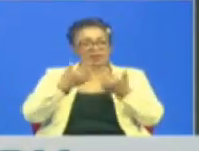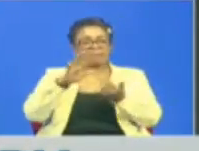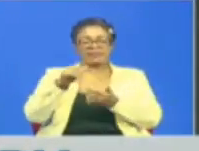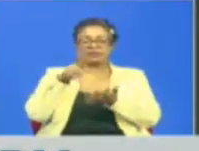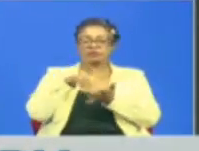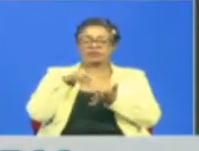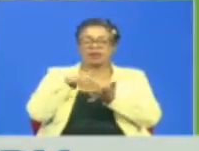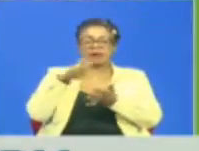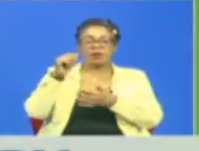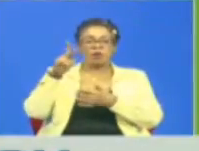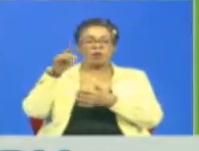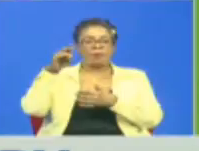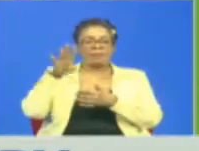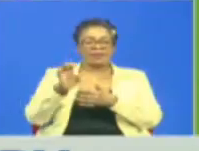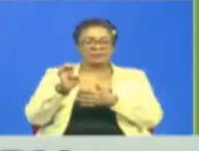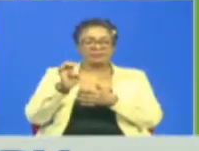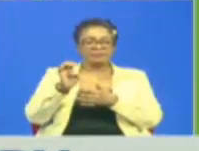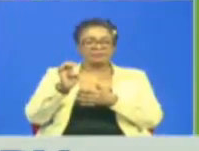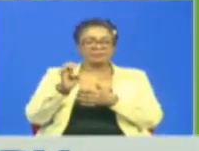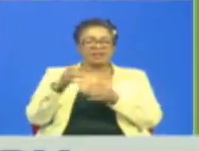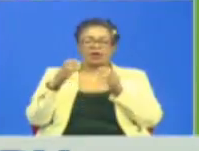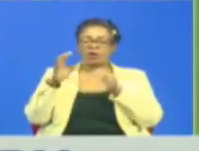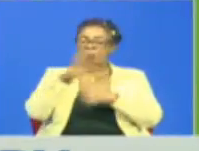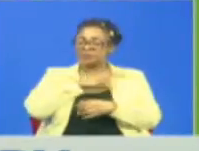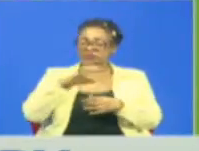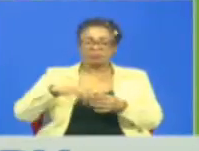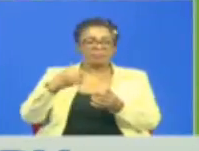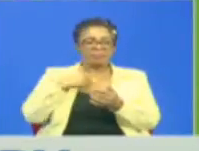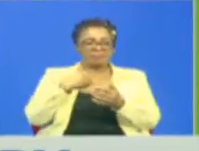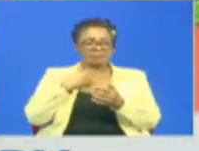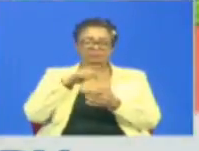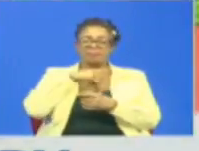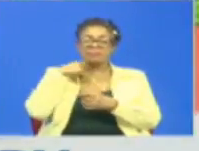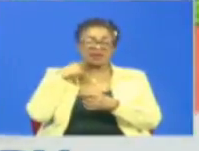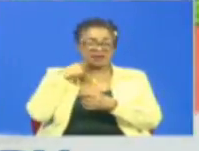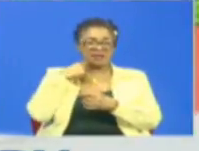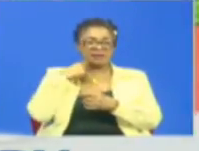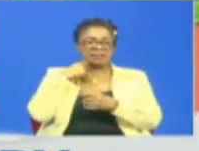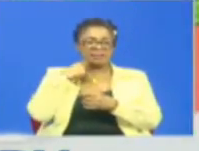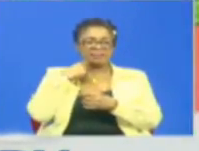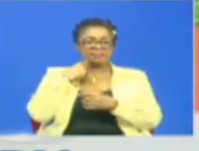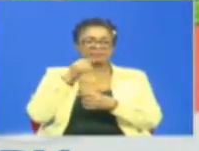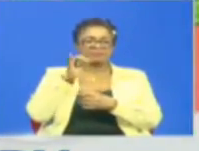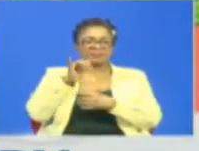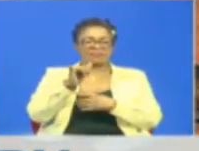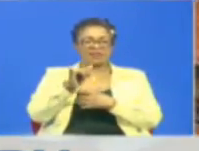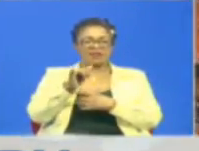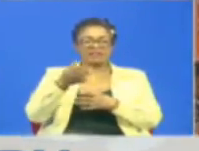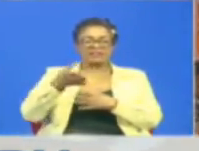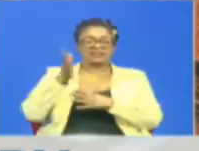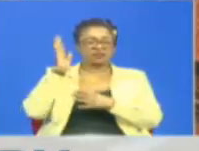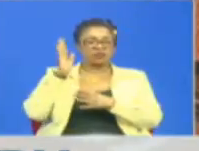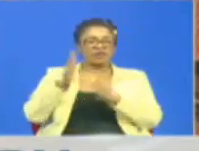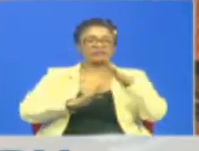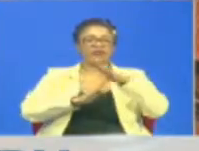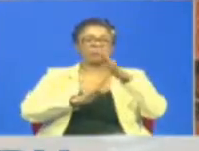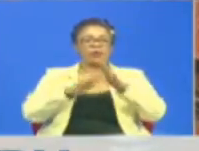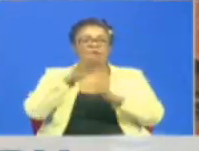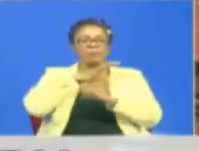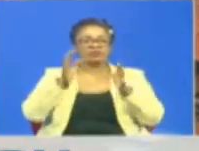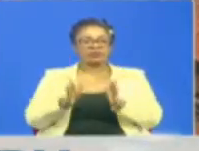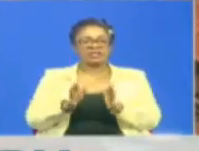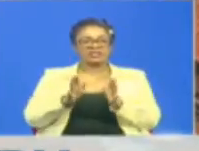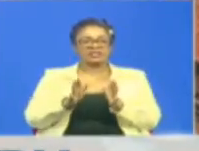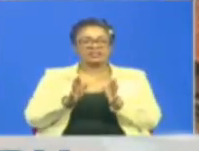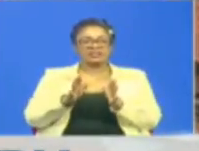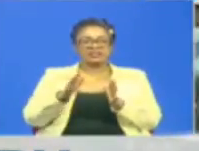Akombe. But the commission's troubles extend beyond the murder mystery. The acrimonious resignation of top commissioners left the